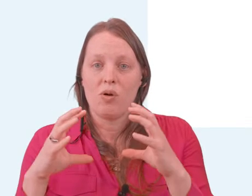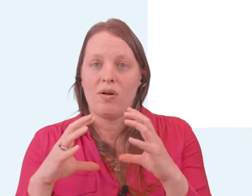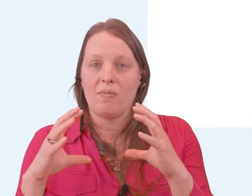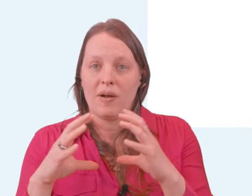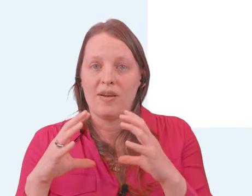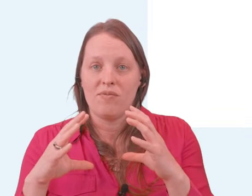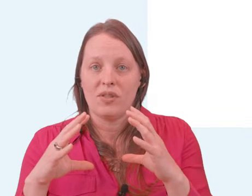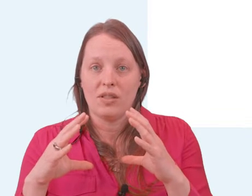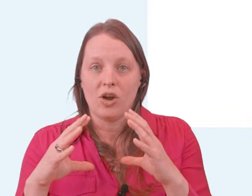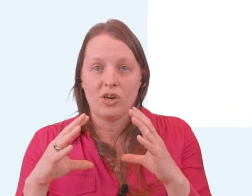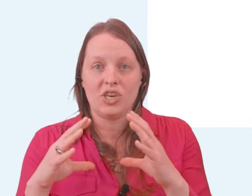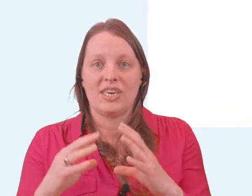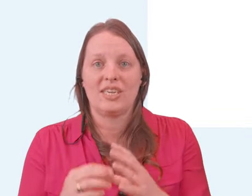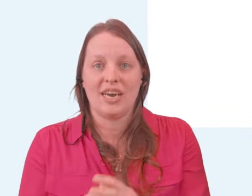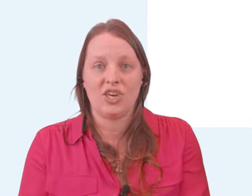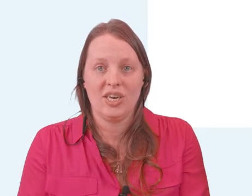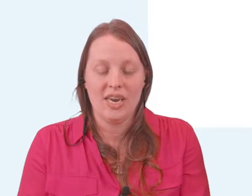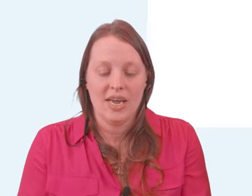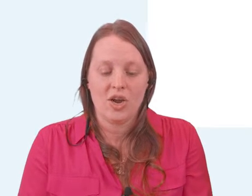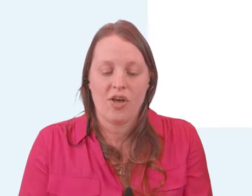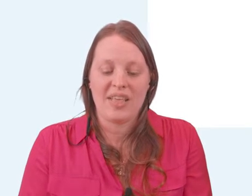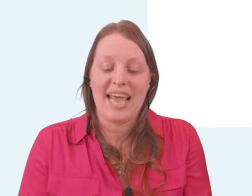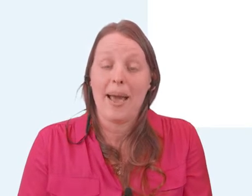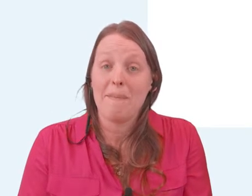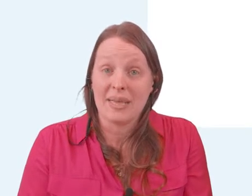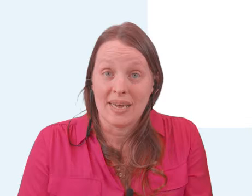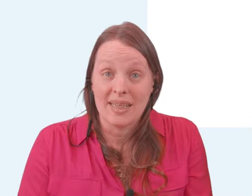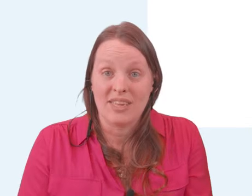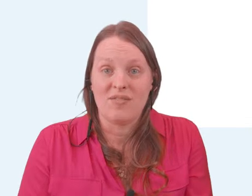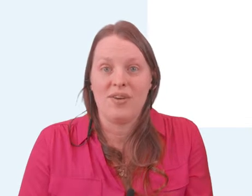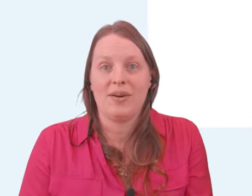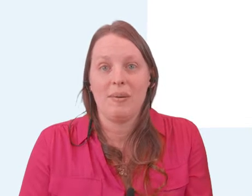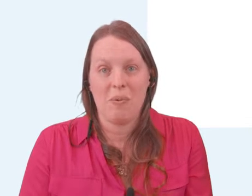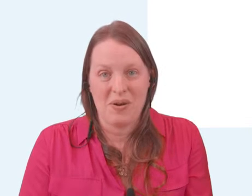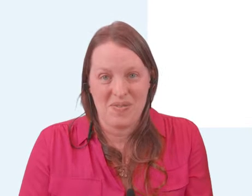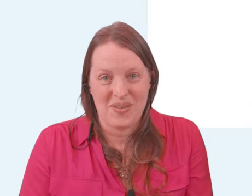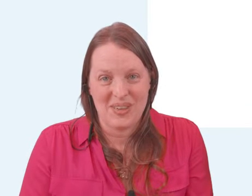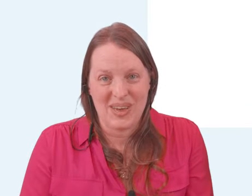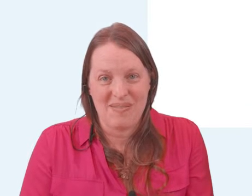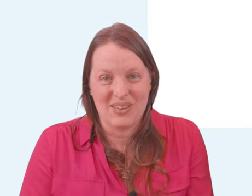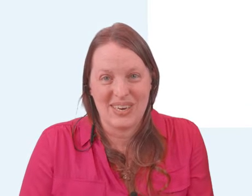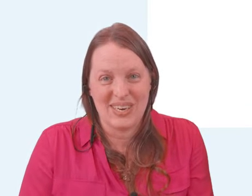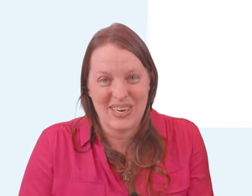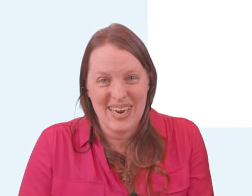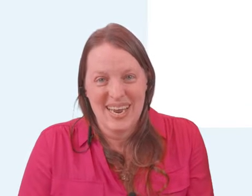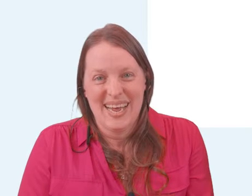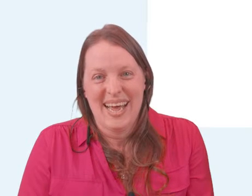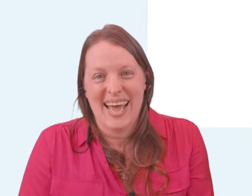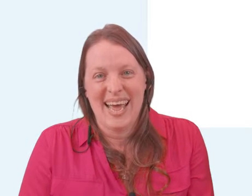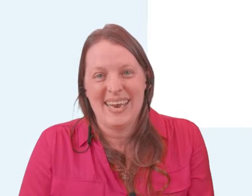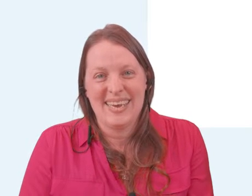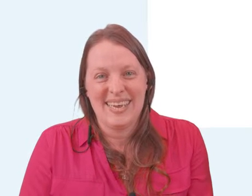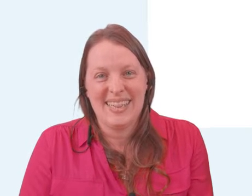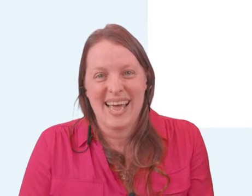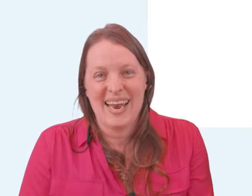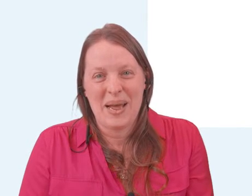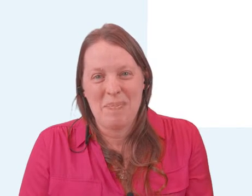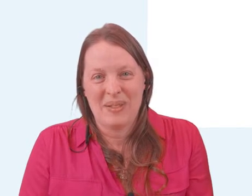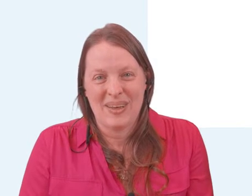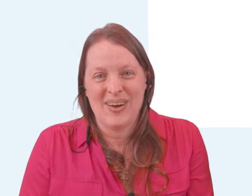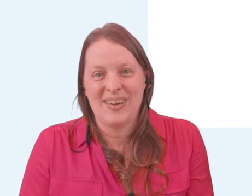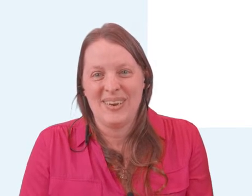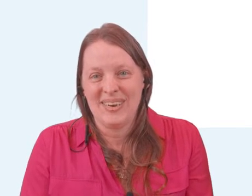or more kind of large section called the ampulla that's very important for this conversation. And in